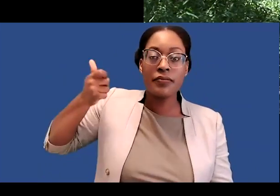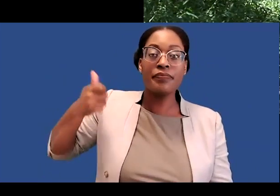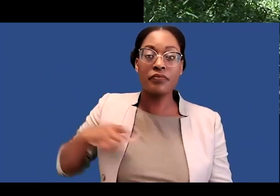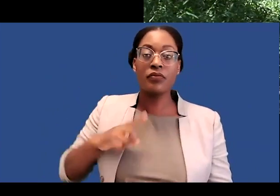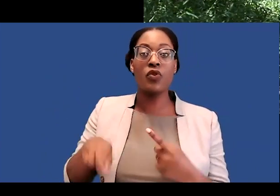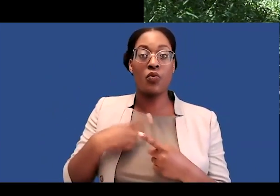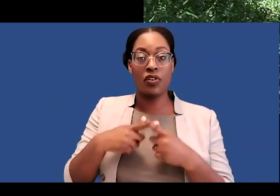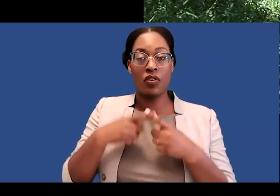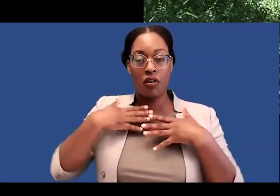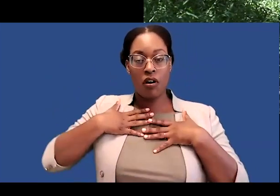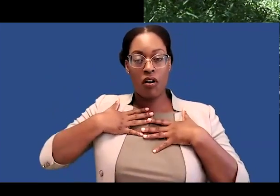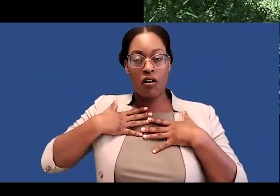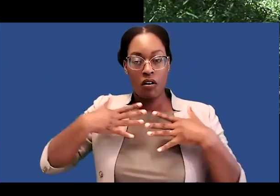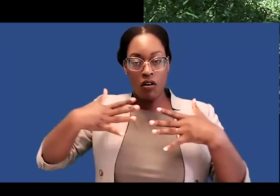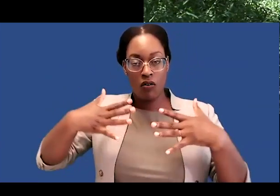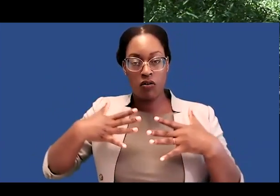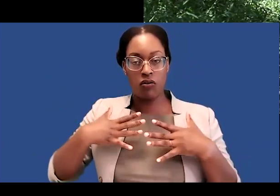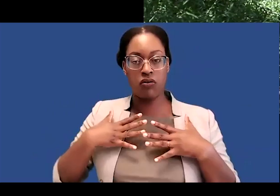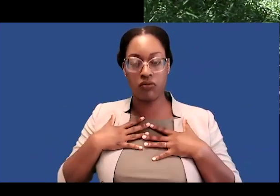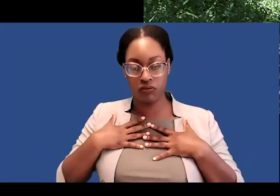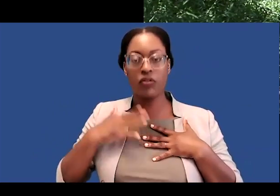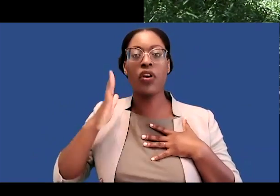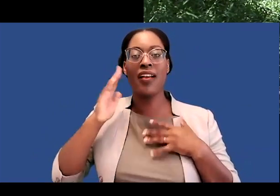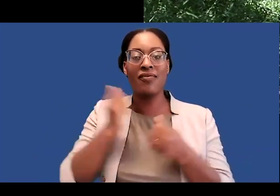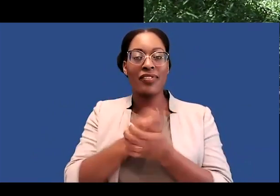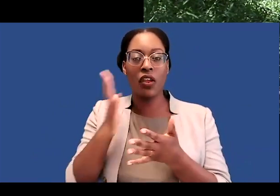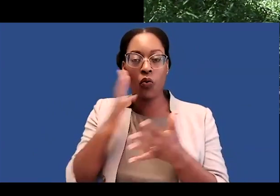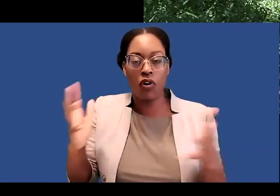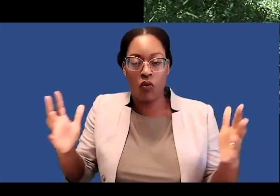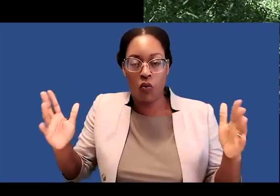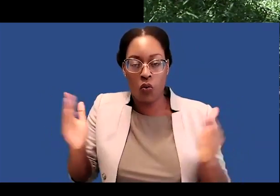Exhale, pull it in. Squeeze the knee into the chest.